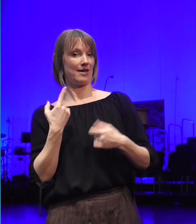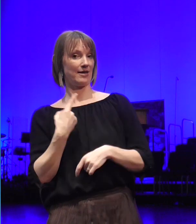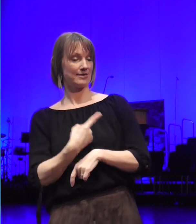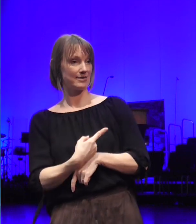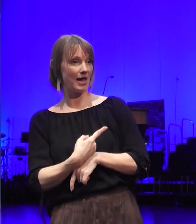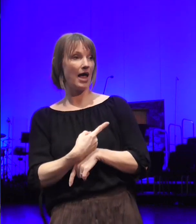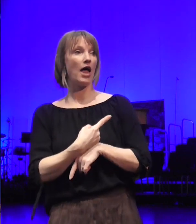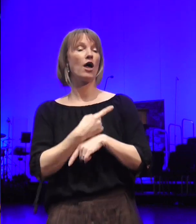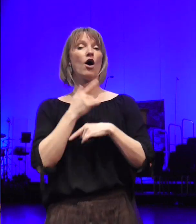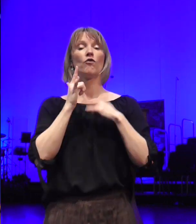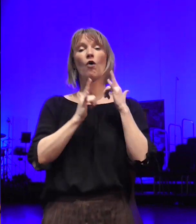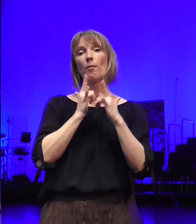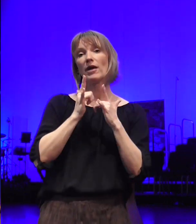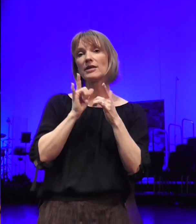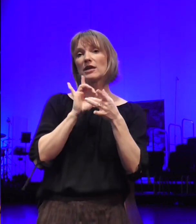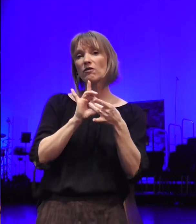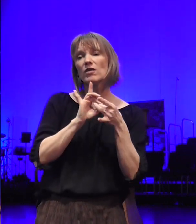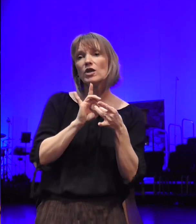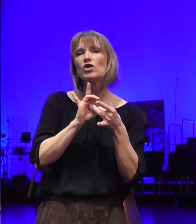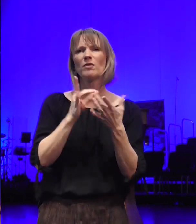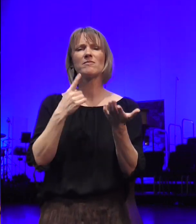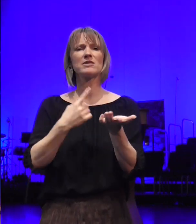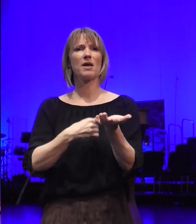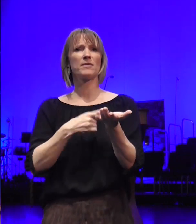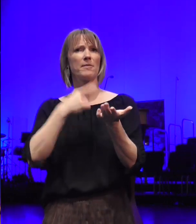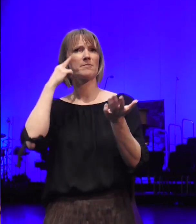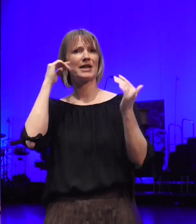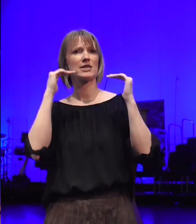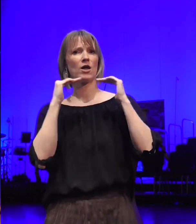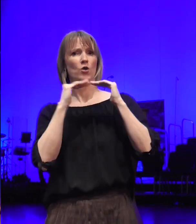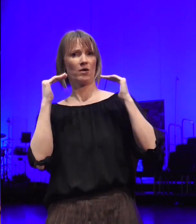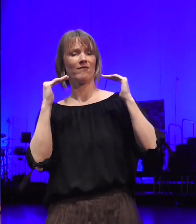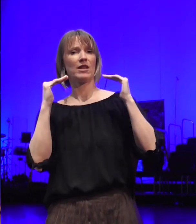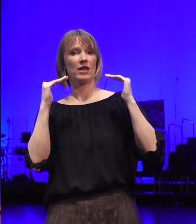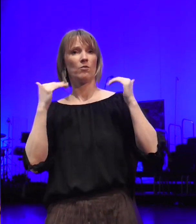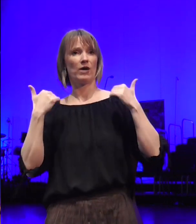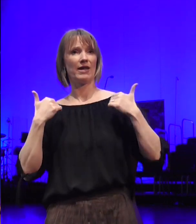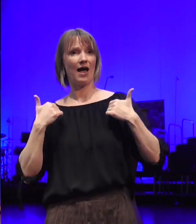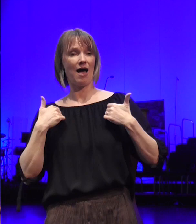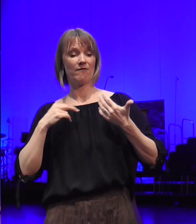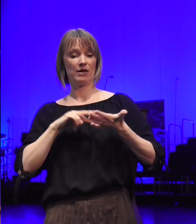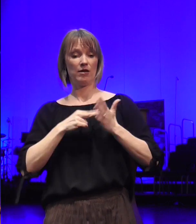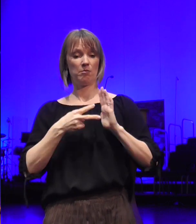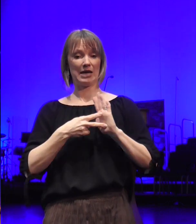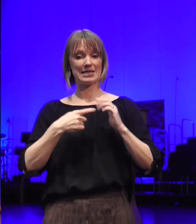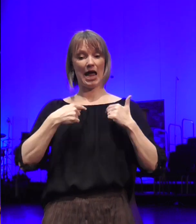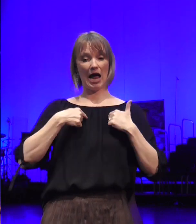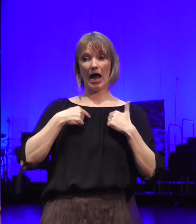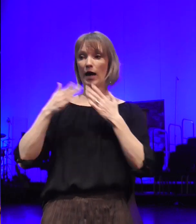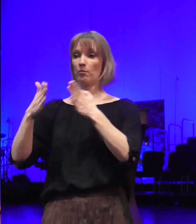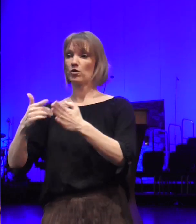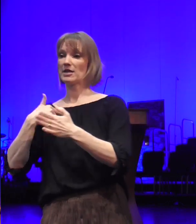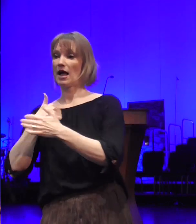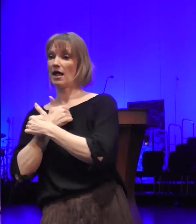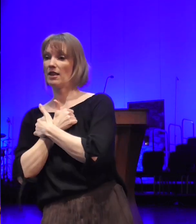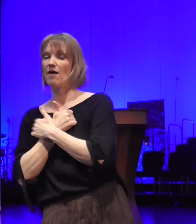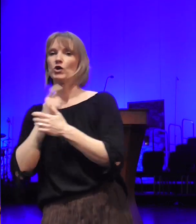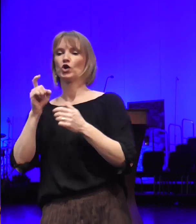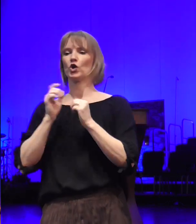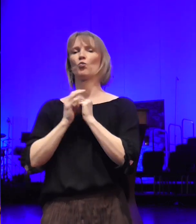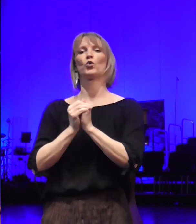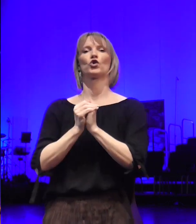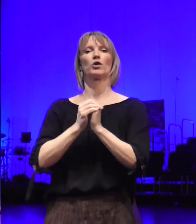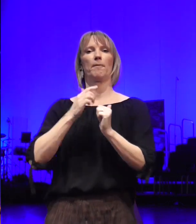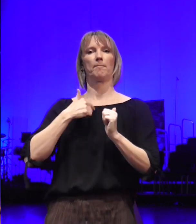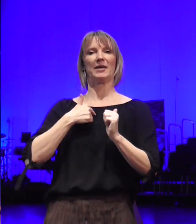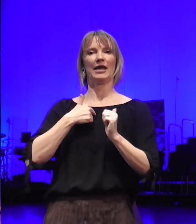and romantic relationships, sometimes the mental equivalent we have for that is that I or the person I love should worship